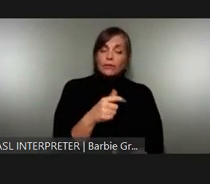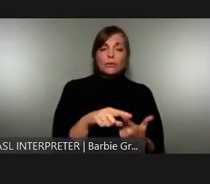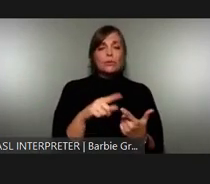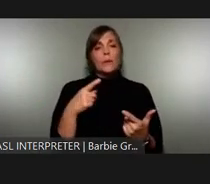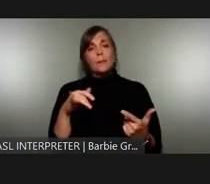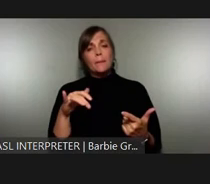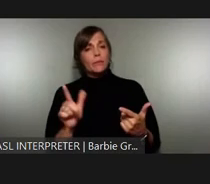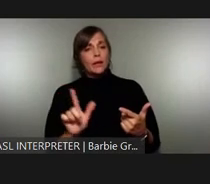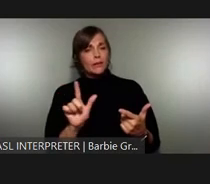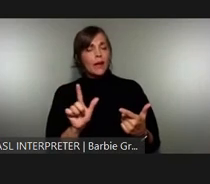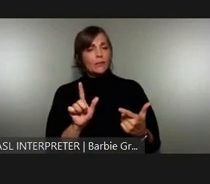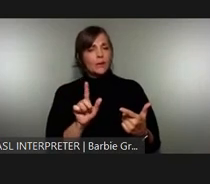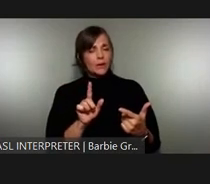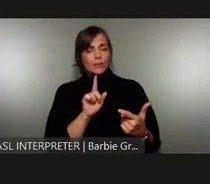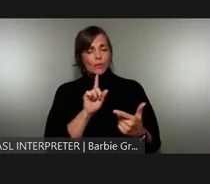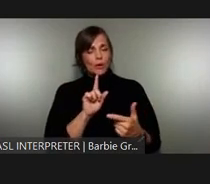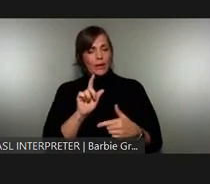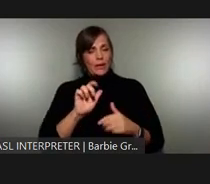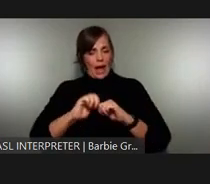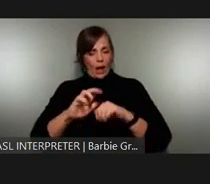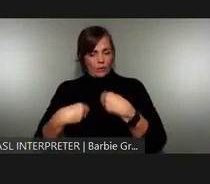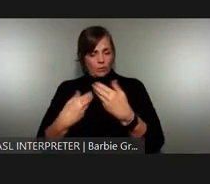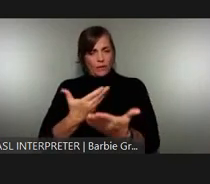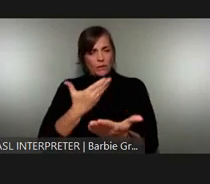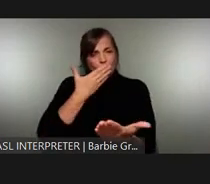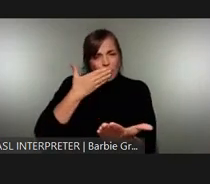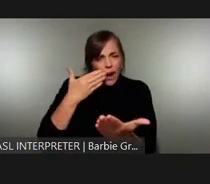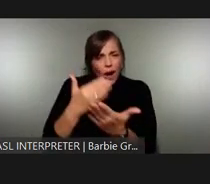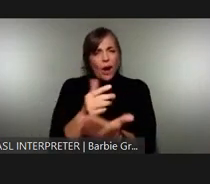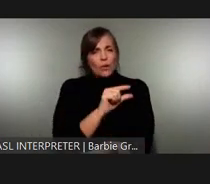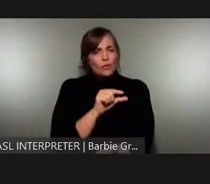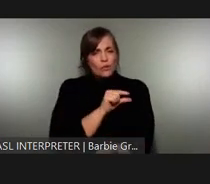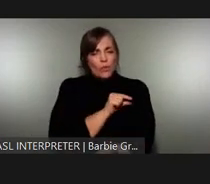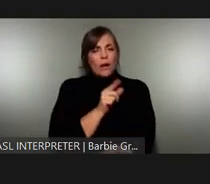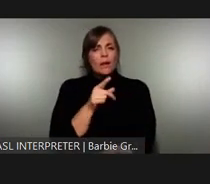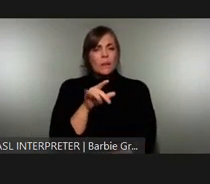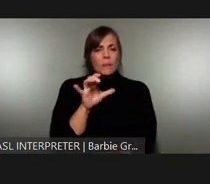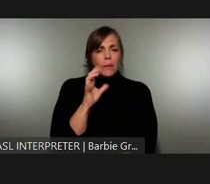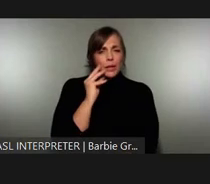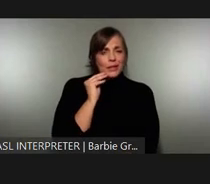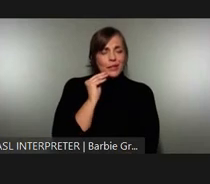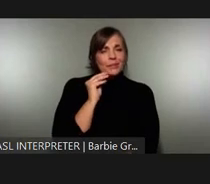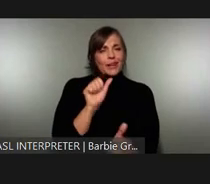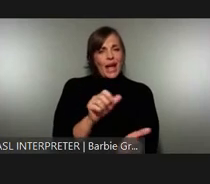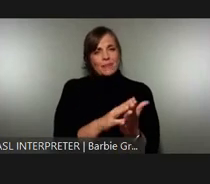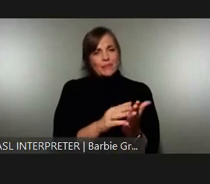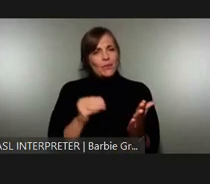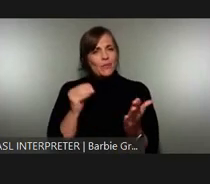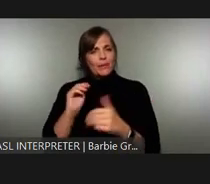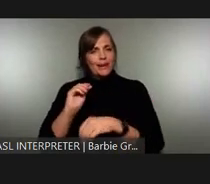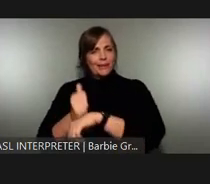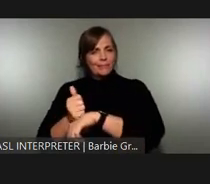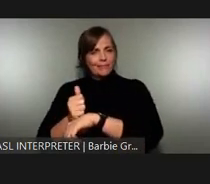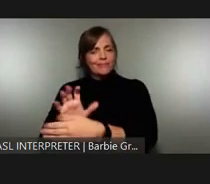reality is many of the principles of delivering high quality public experiences are able to be replicated. So you can see